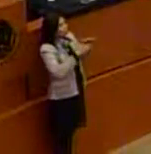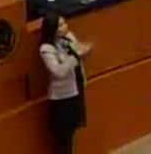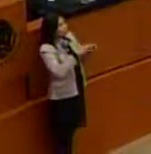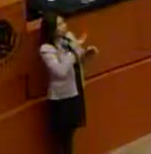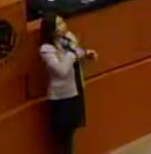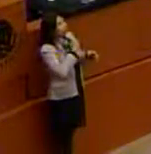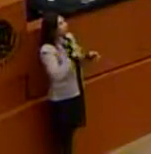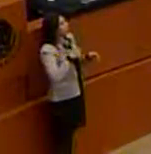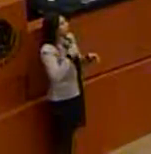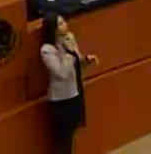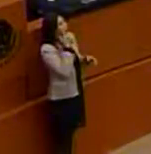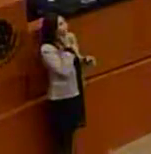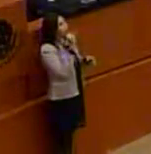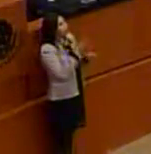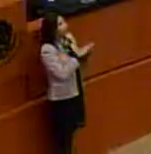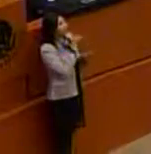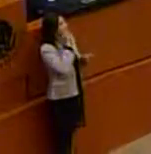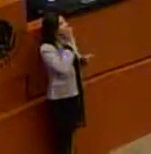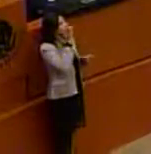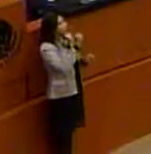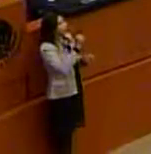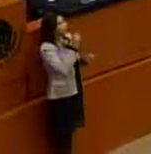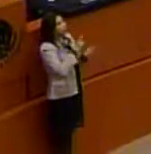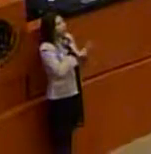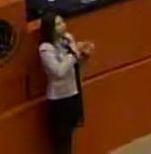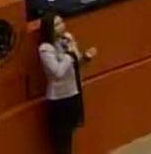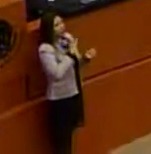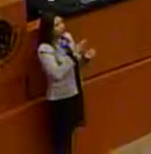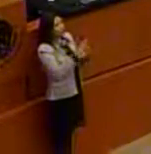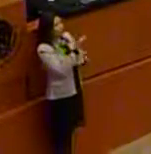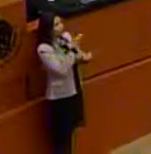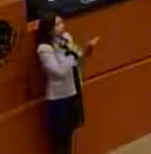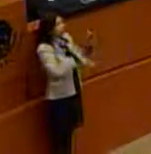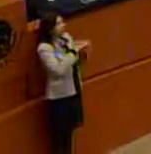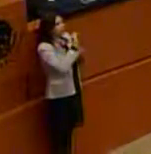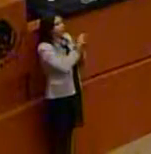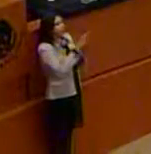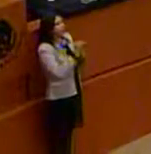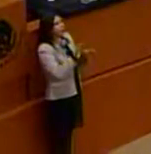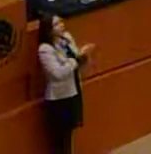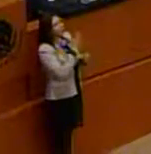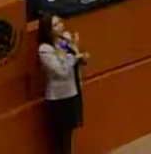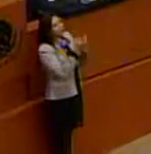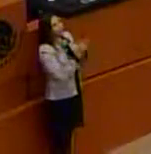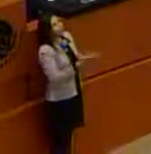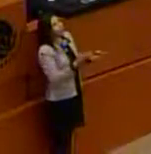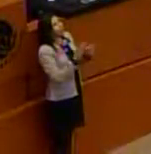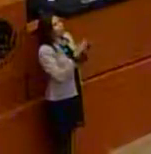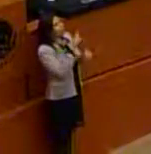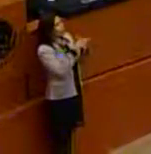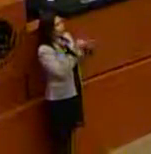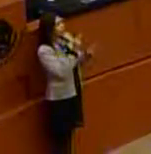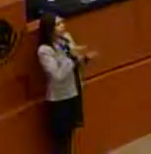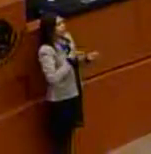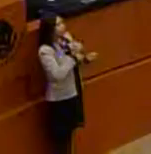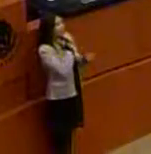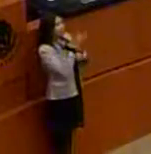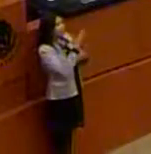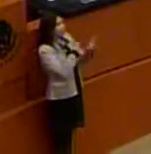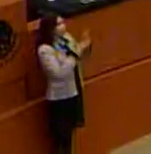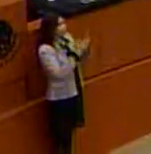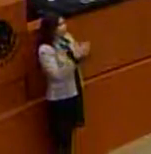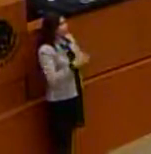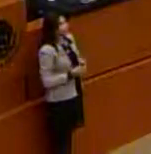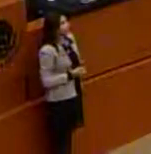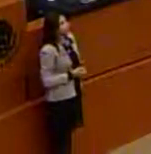income as a redistributive mechanism, we would have practically no success. A part of that same